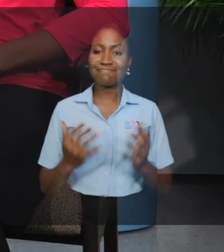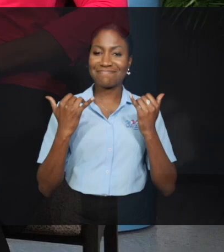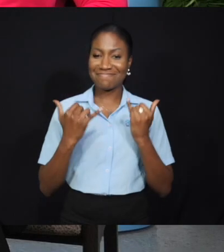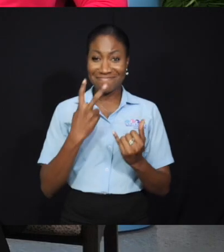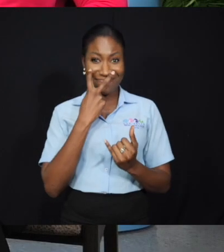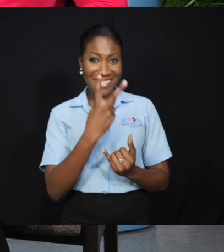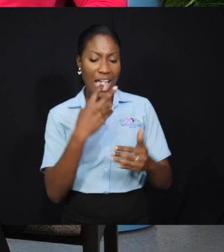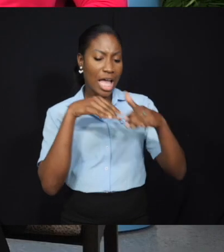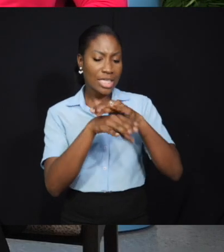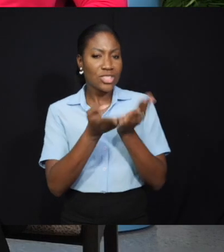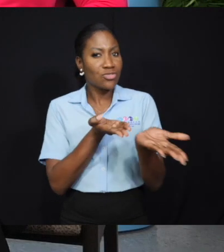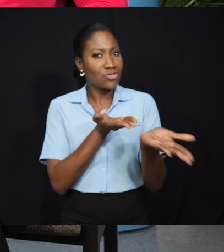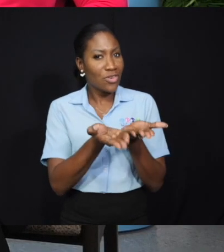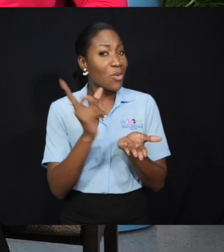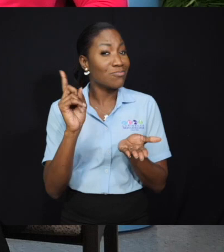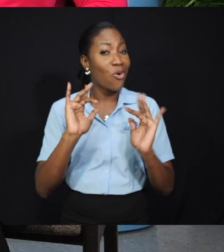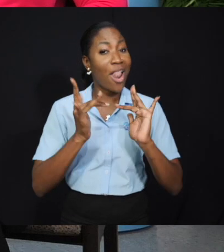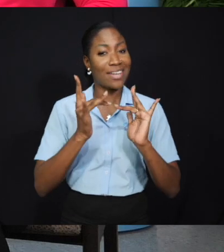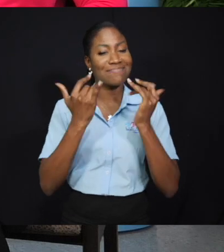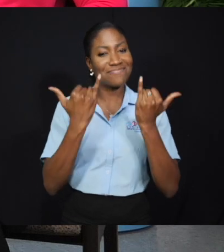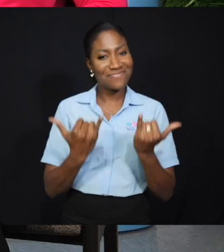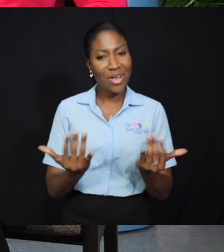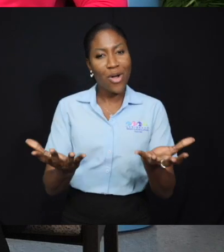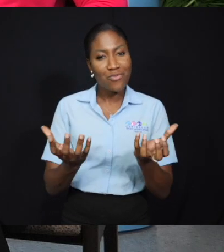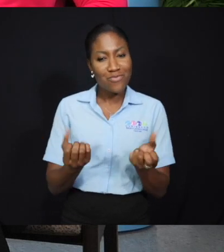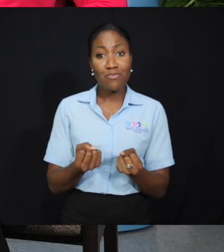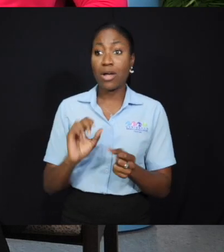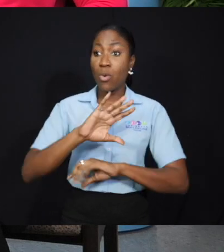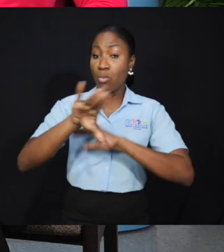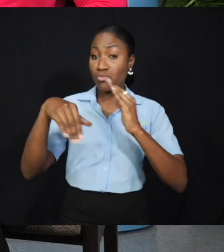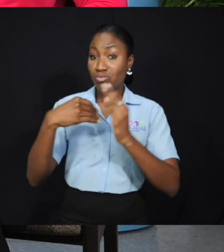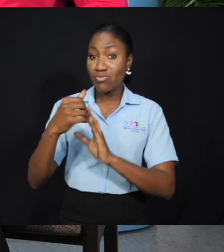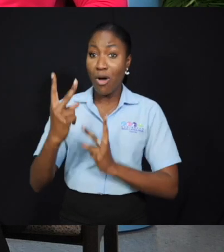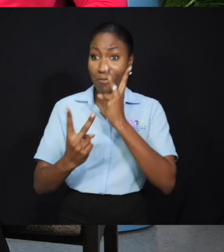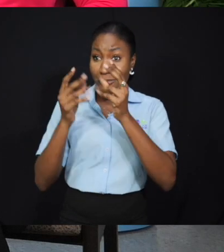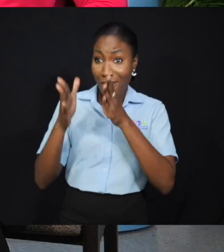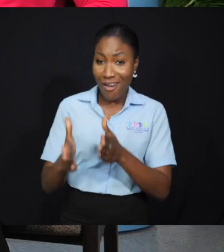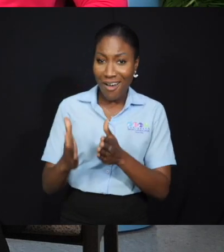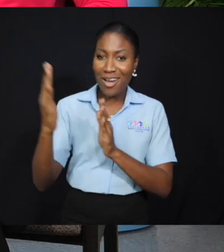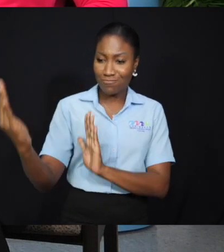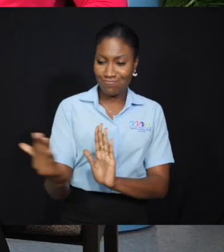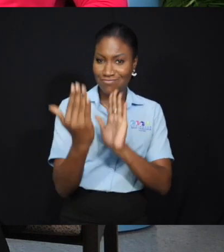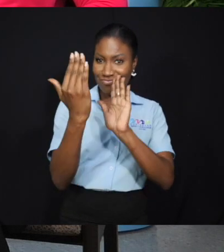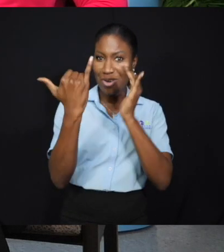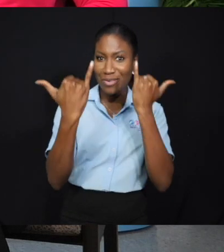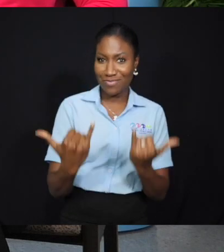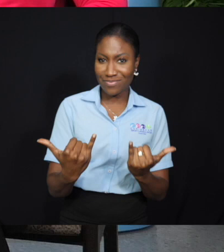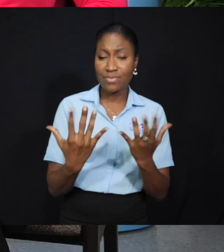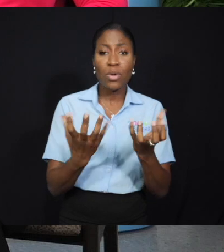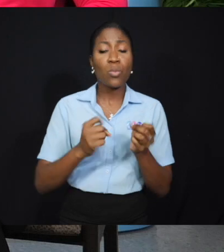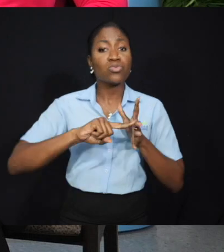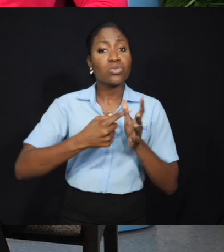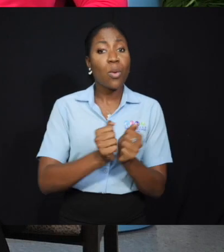So there we go, accessing services online. I would like to bring in our virtual guests into the discourse. I would like to start